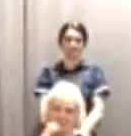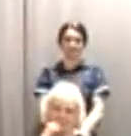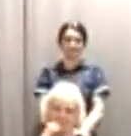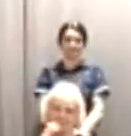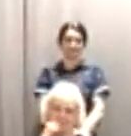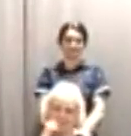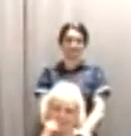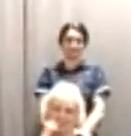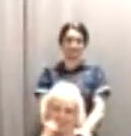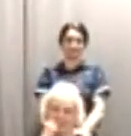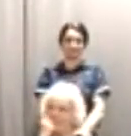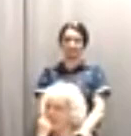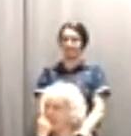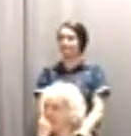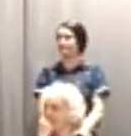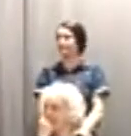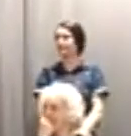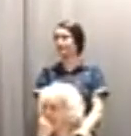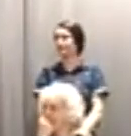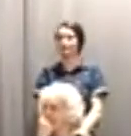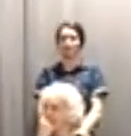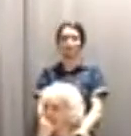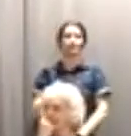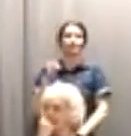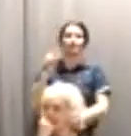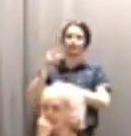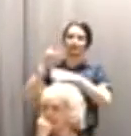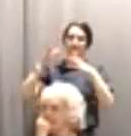you hear now? Is this working?